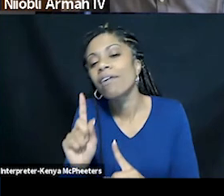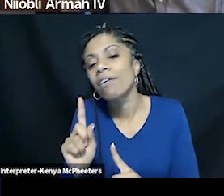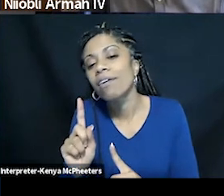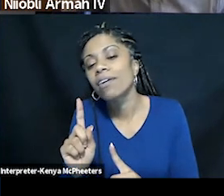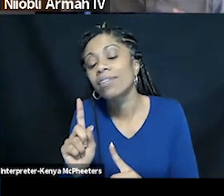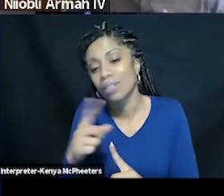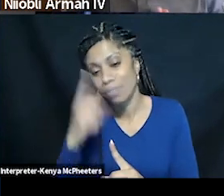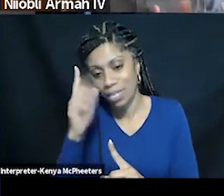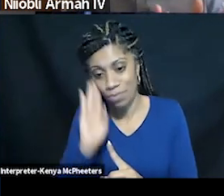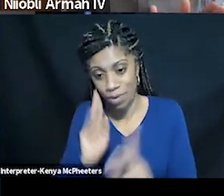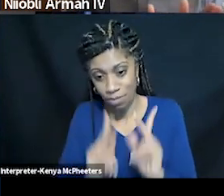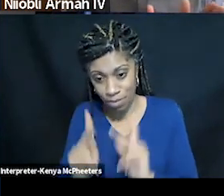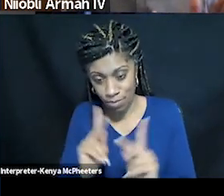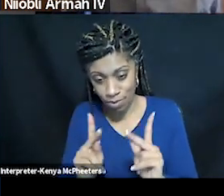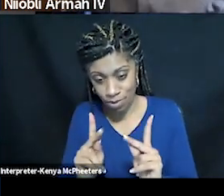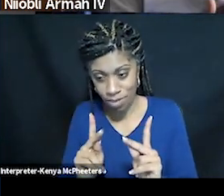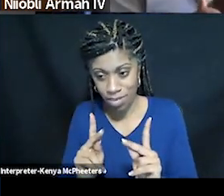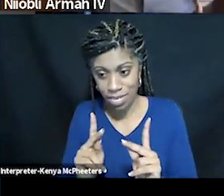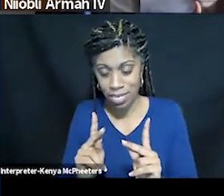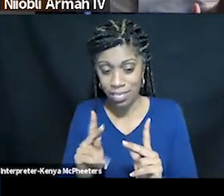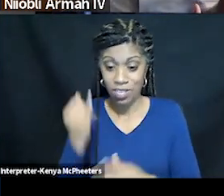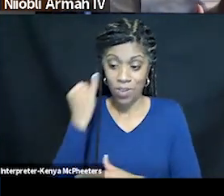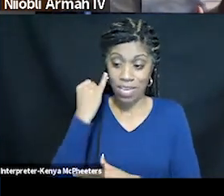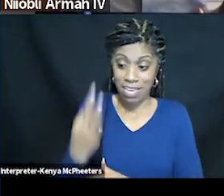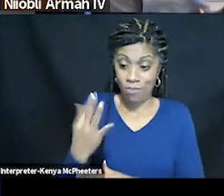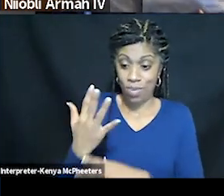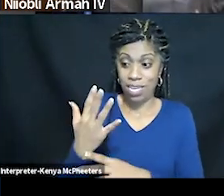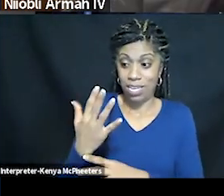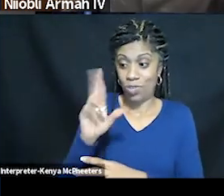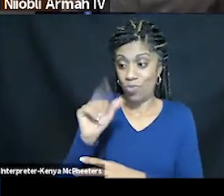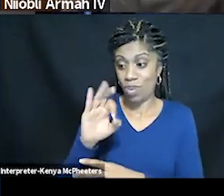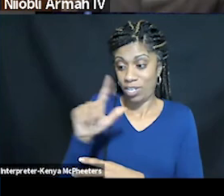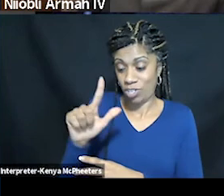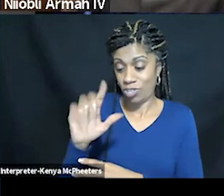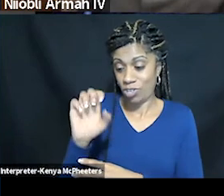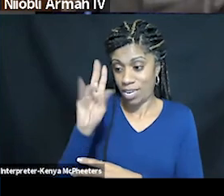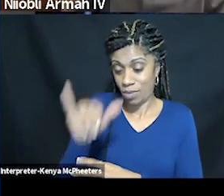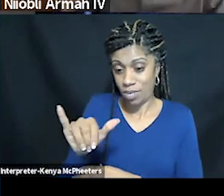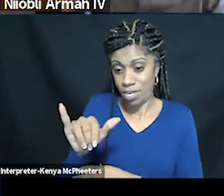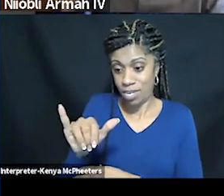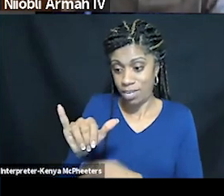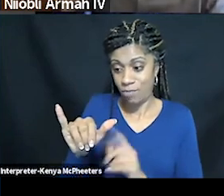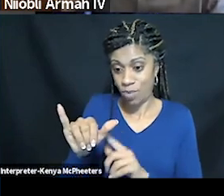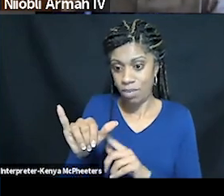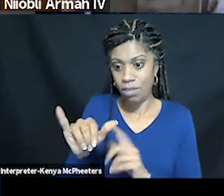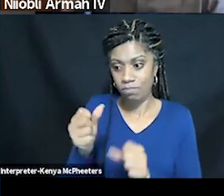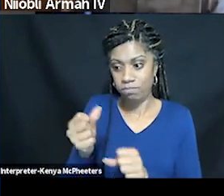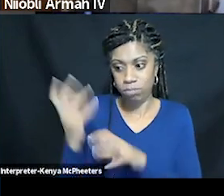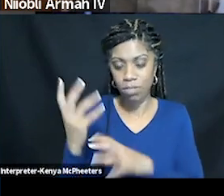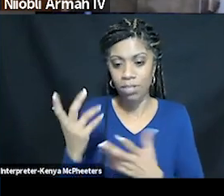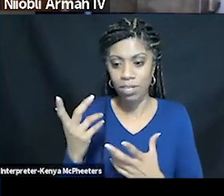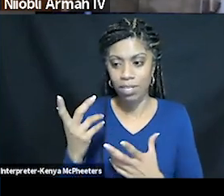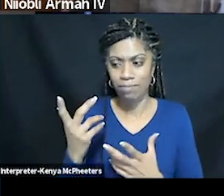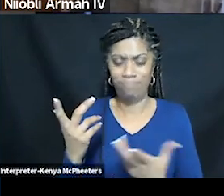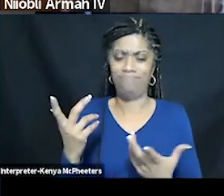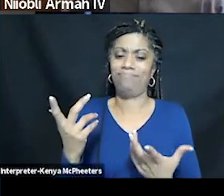wealth. And so you can look backwards and get the answer to that question, or you could look forward. But the way that we understand this